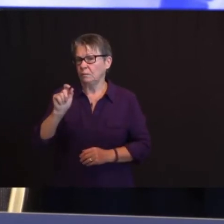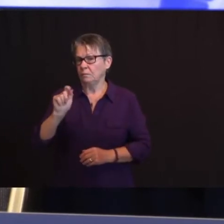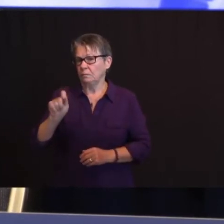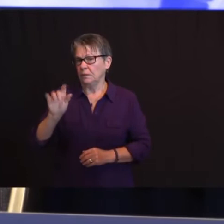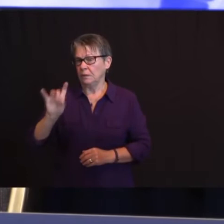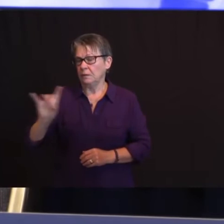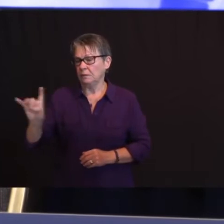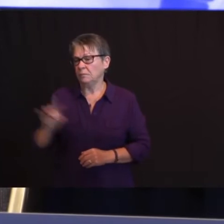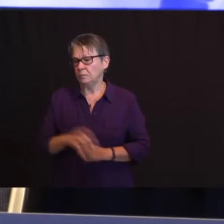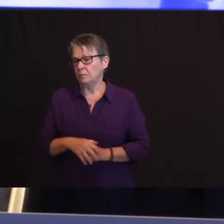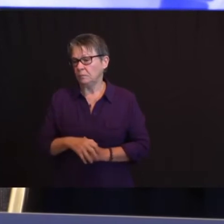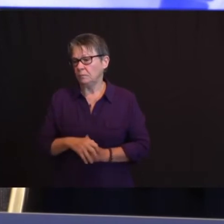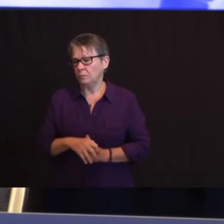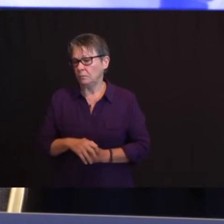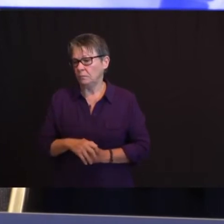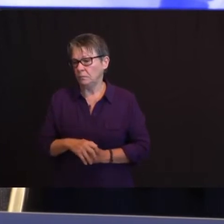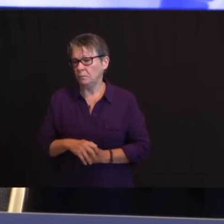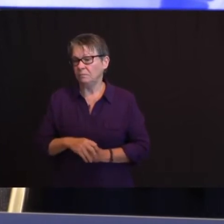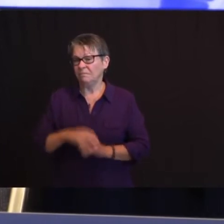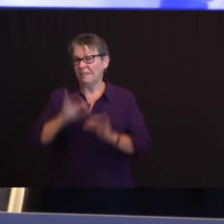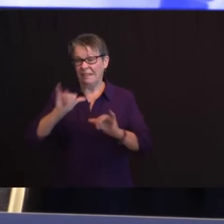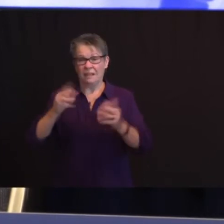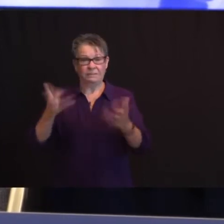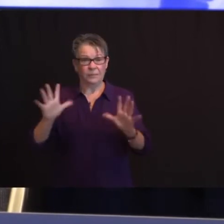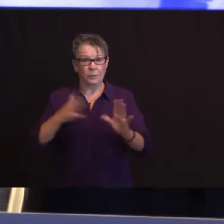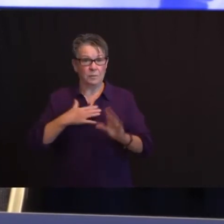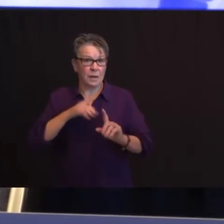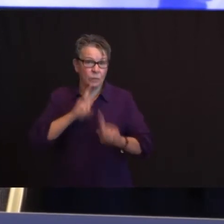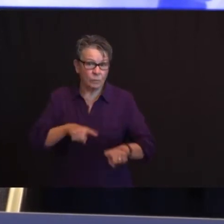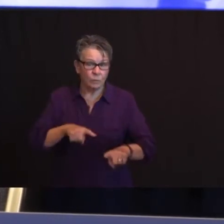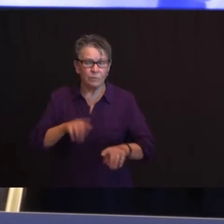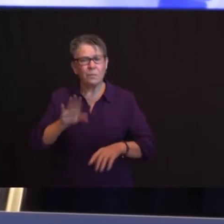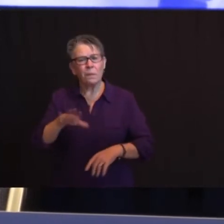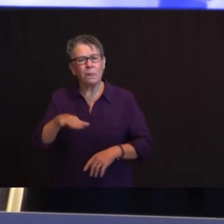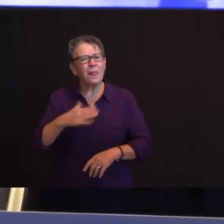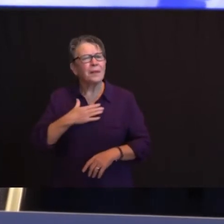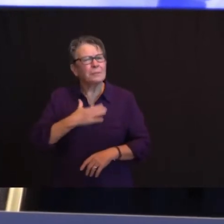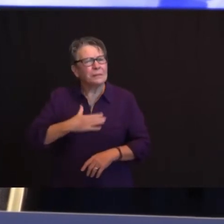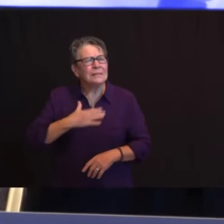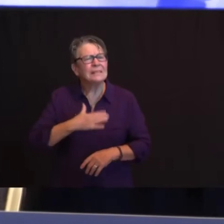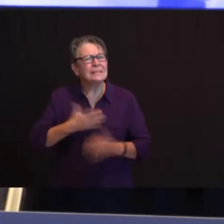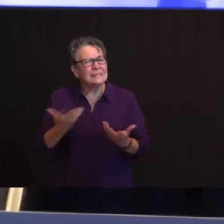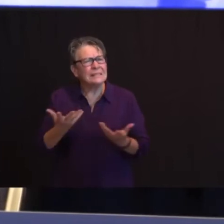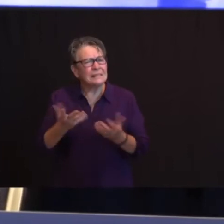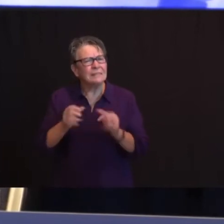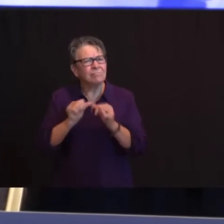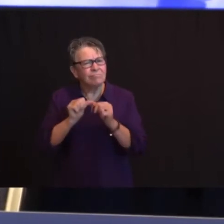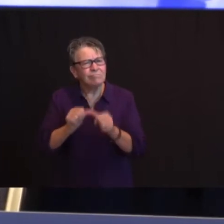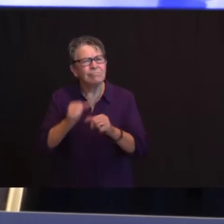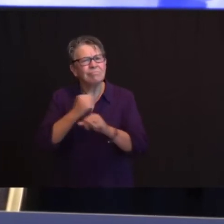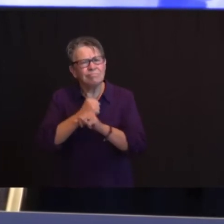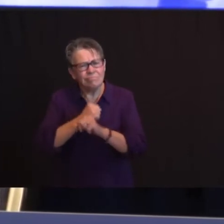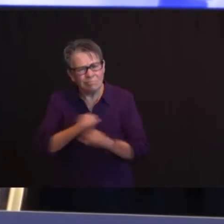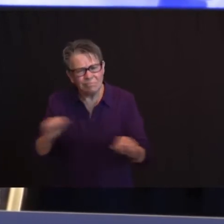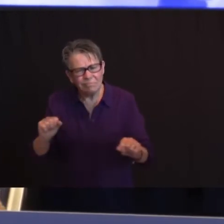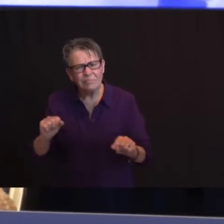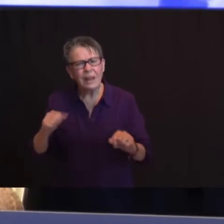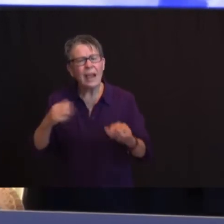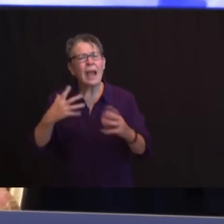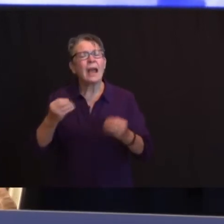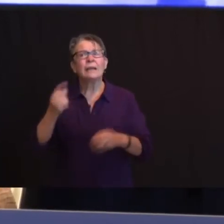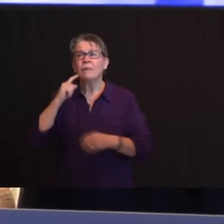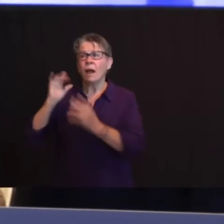at a distance from one another, and for each other and for us all, please take the call and download the COVID Alert NJ app. Thank